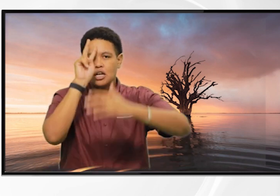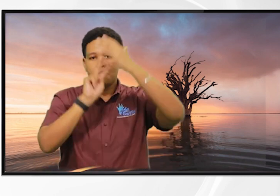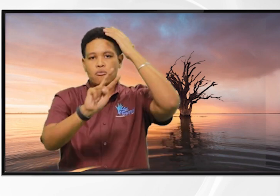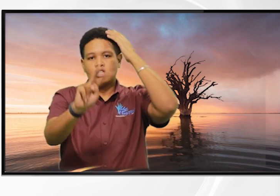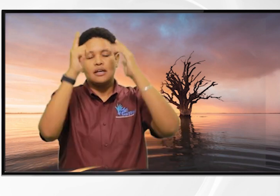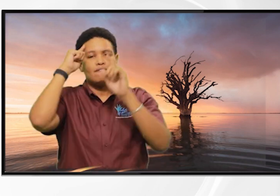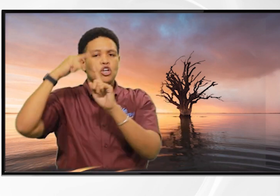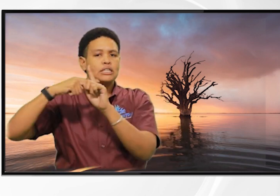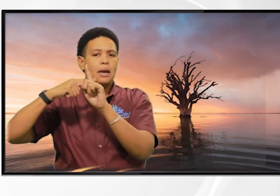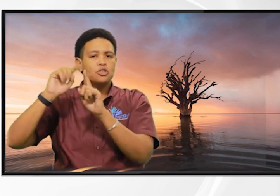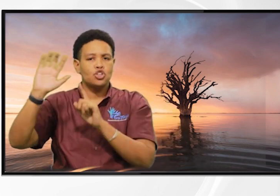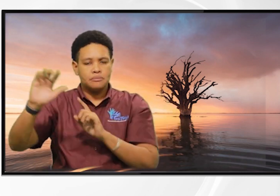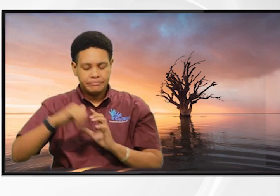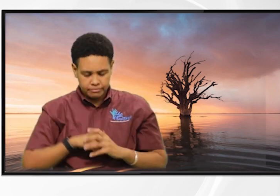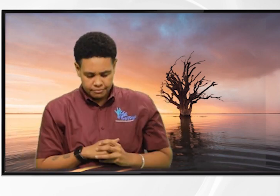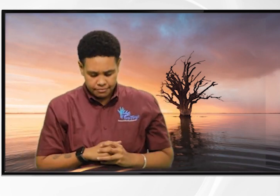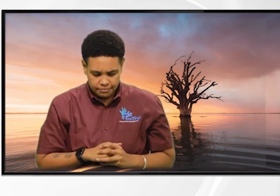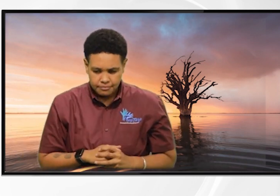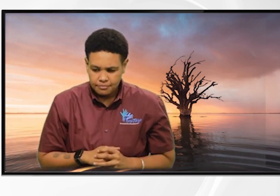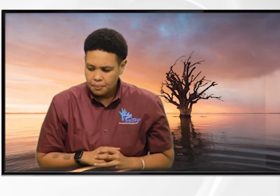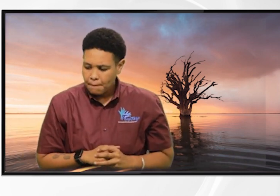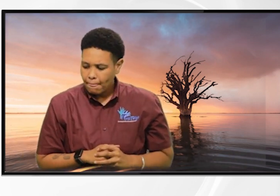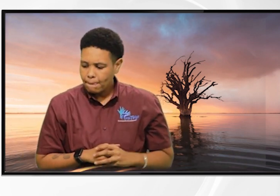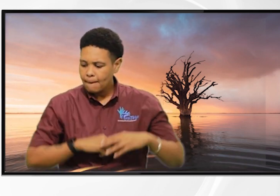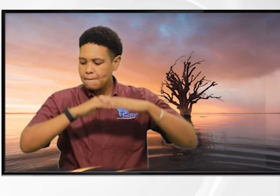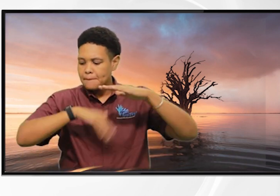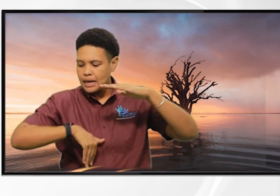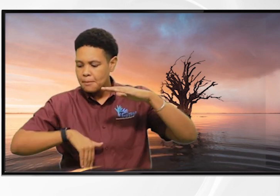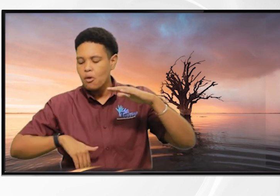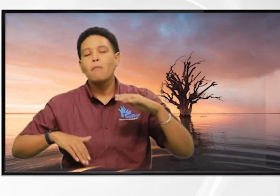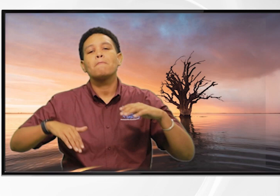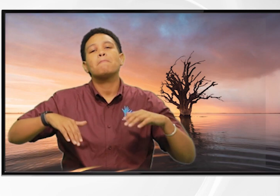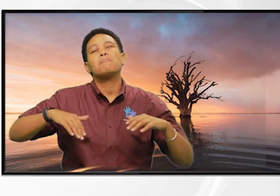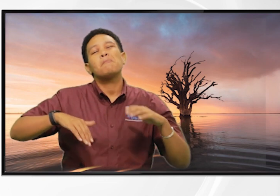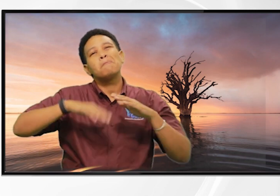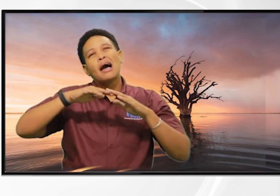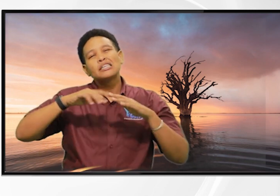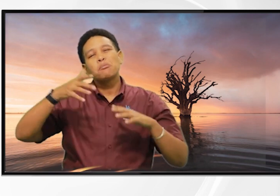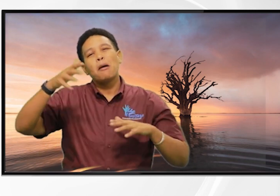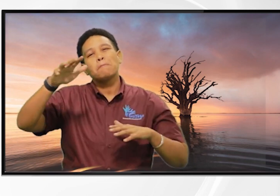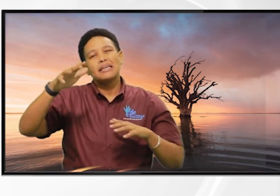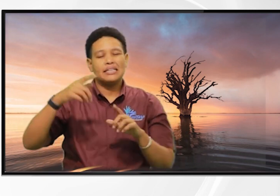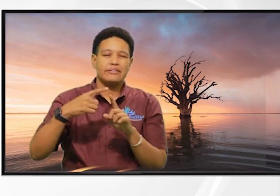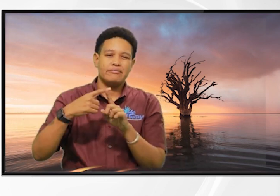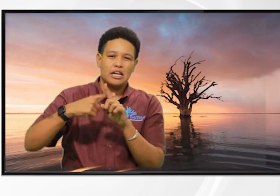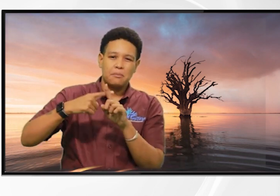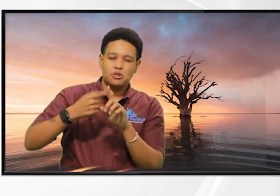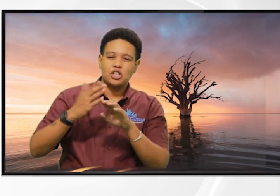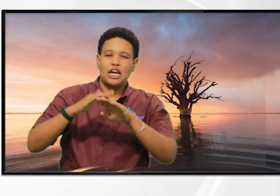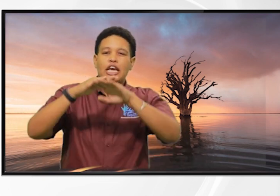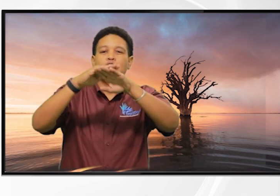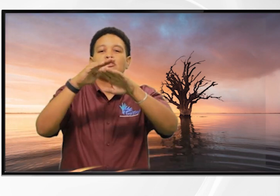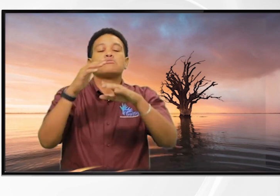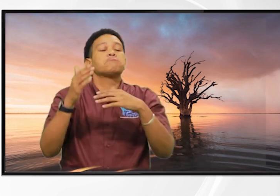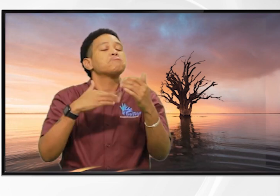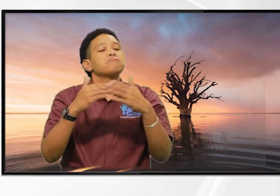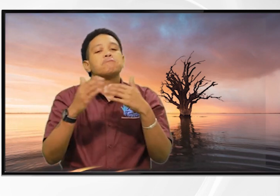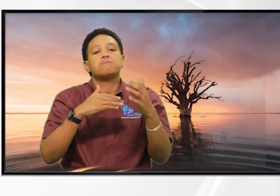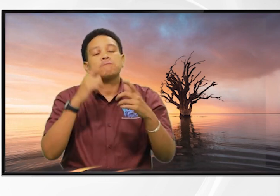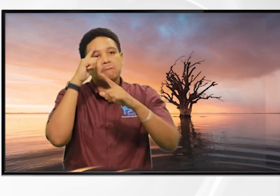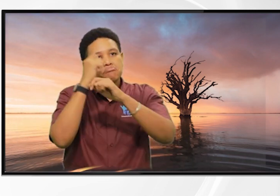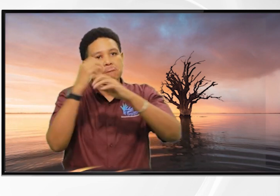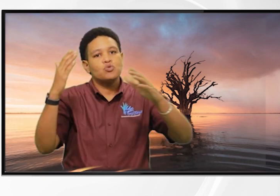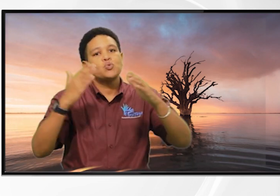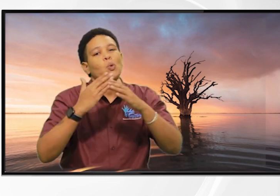for temperatures, minimum, maximum, and mean temperatures increase irrespective of scenario through the end of